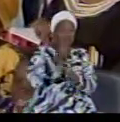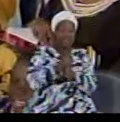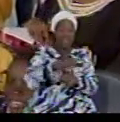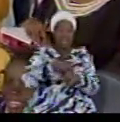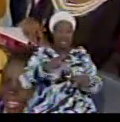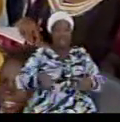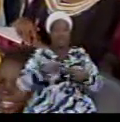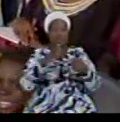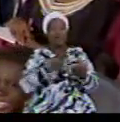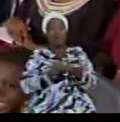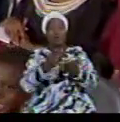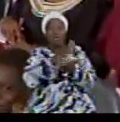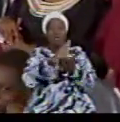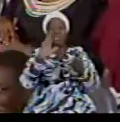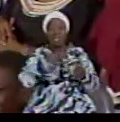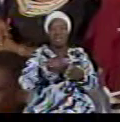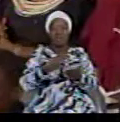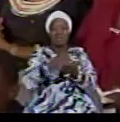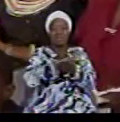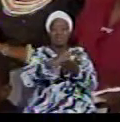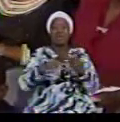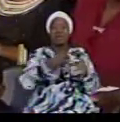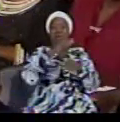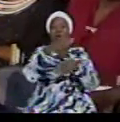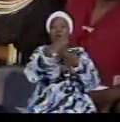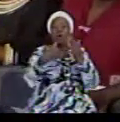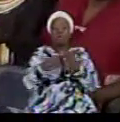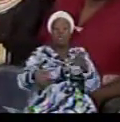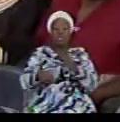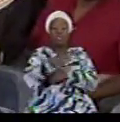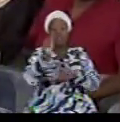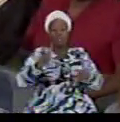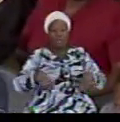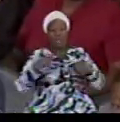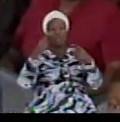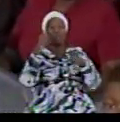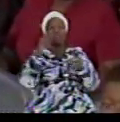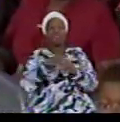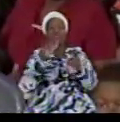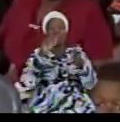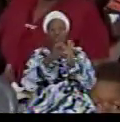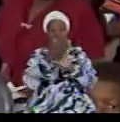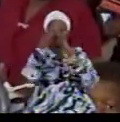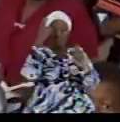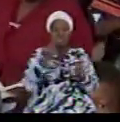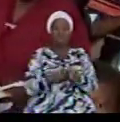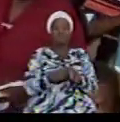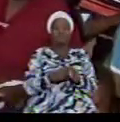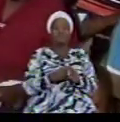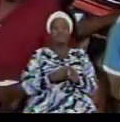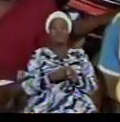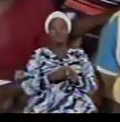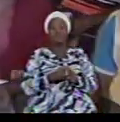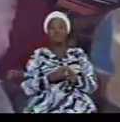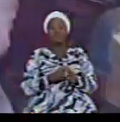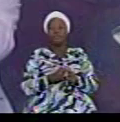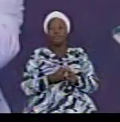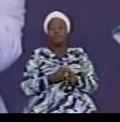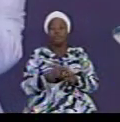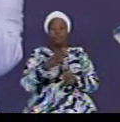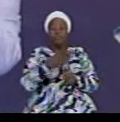holiness and righteousness every day, all the days of your life, in Jesus' name.